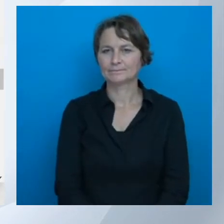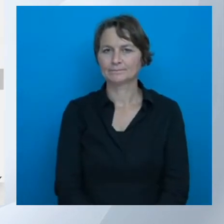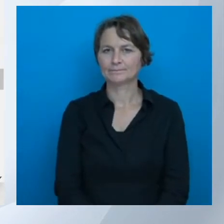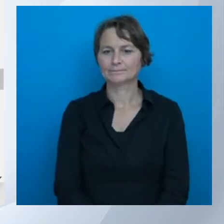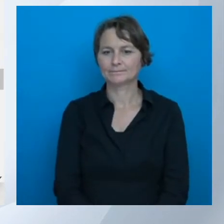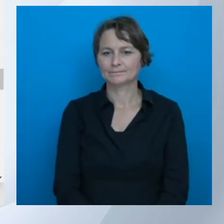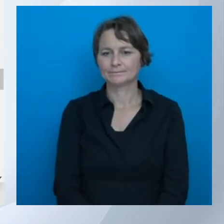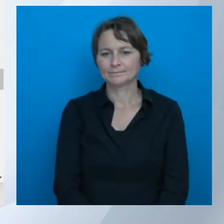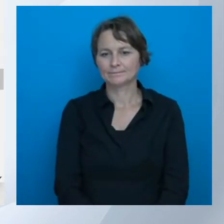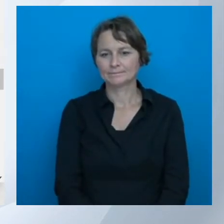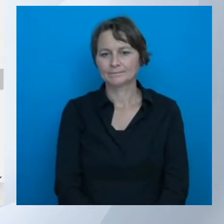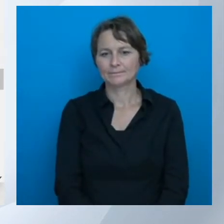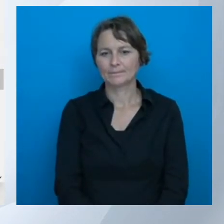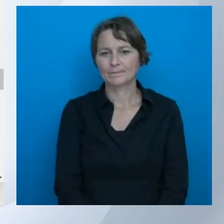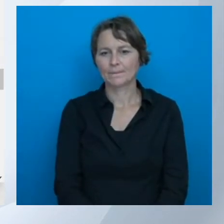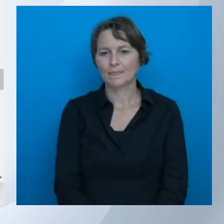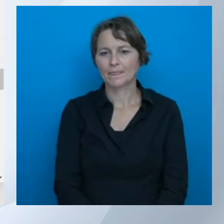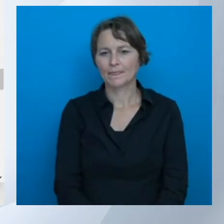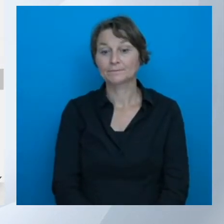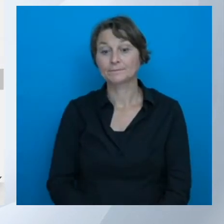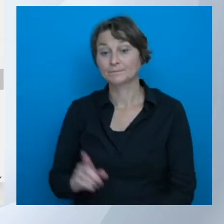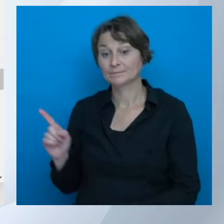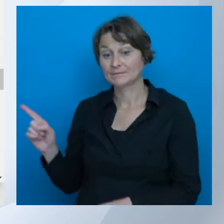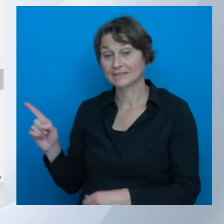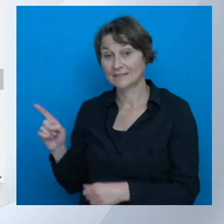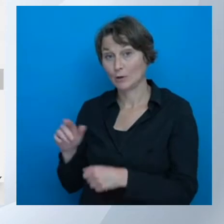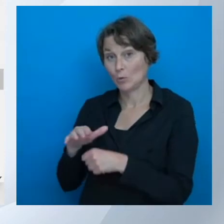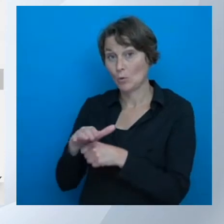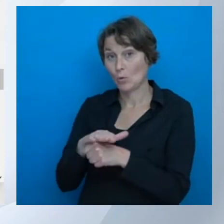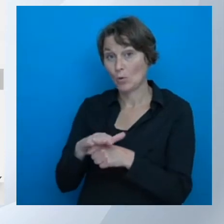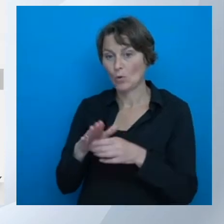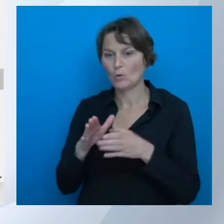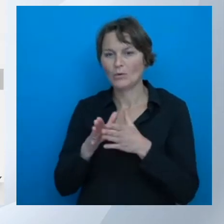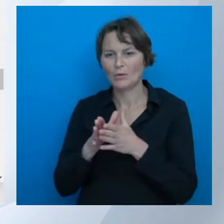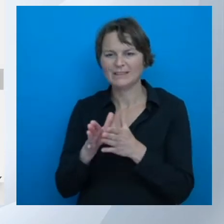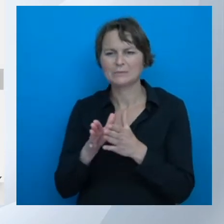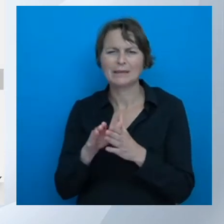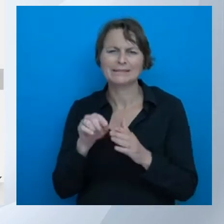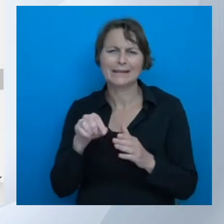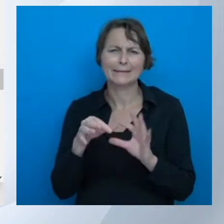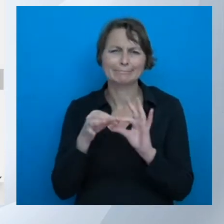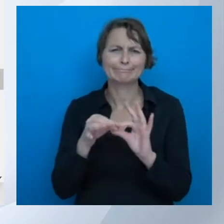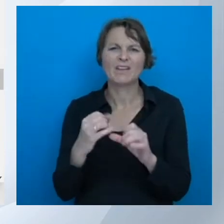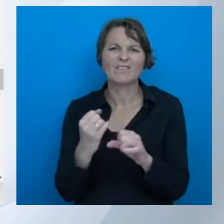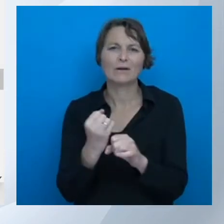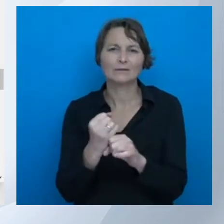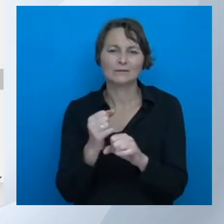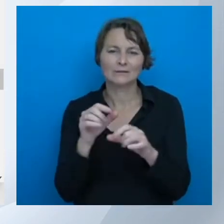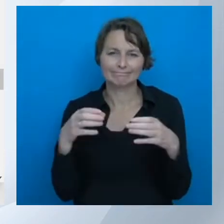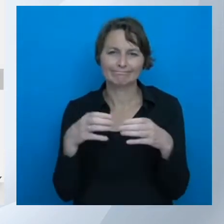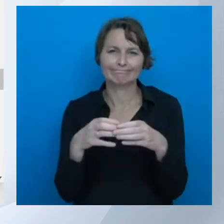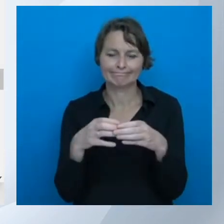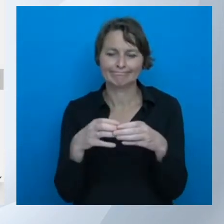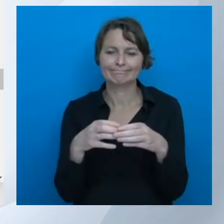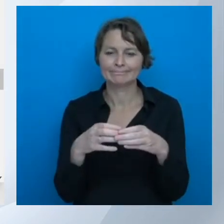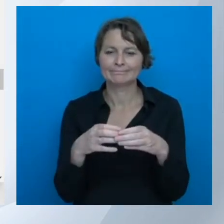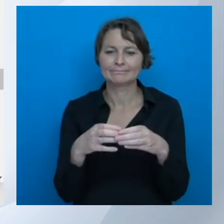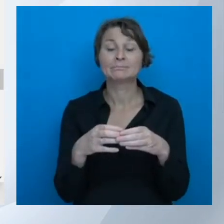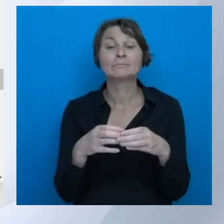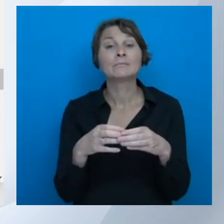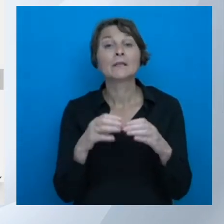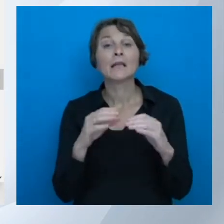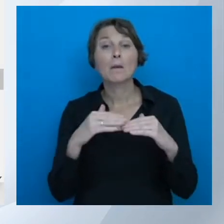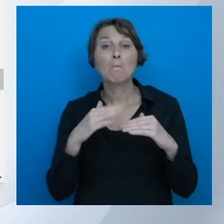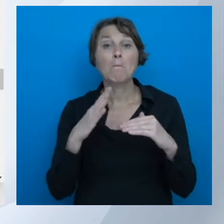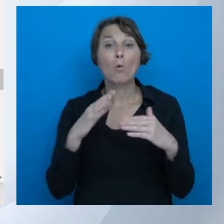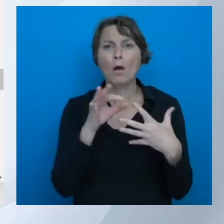And the local explanation, it's like this explain local function. It could hold more parameters. Microsoft is